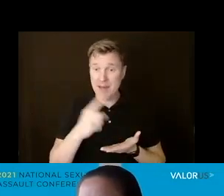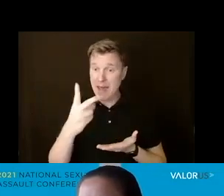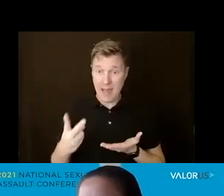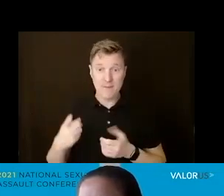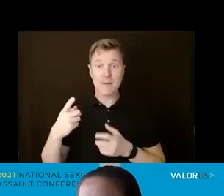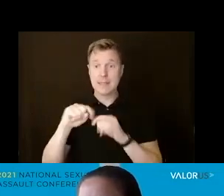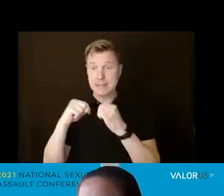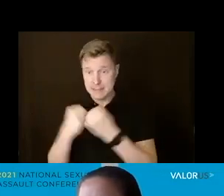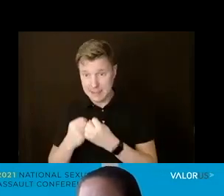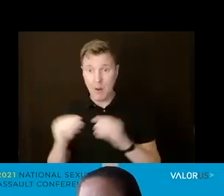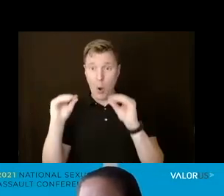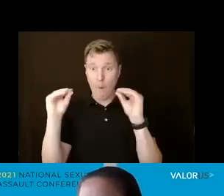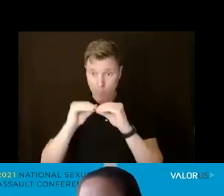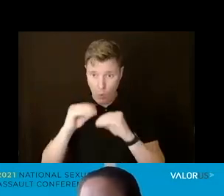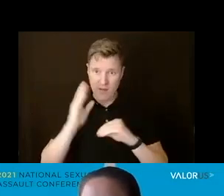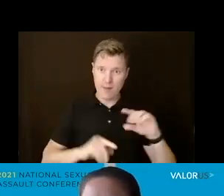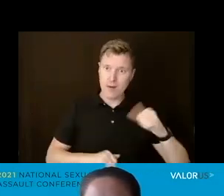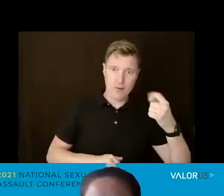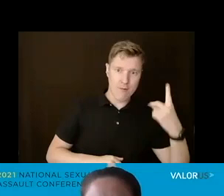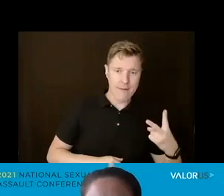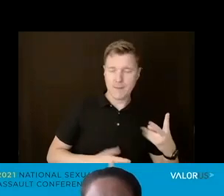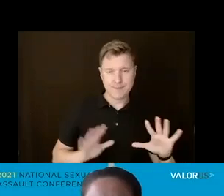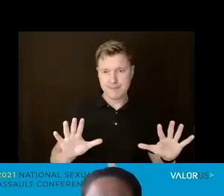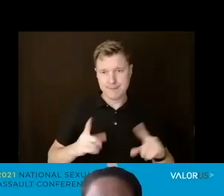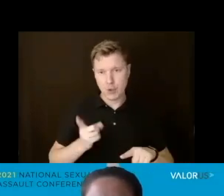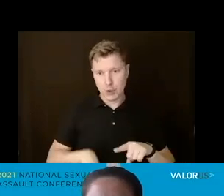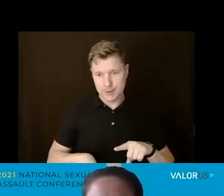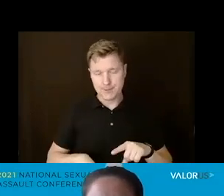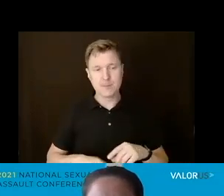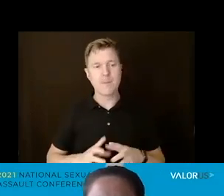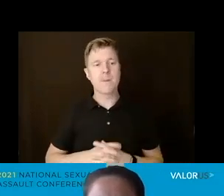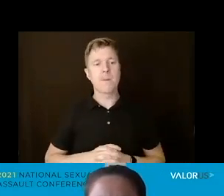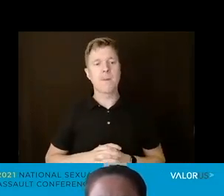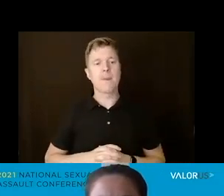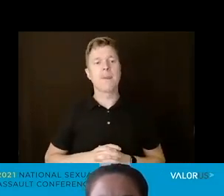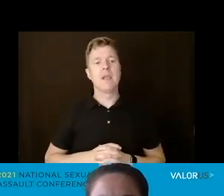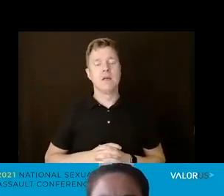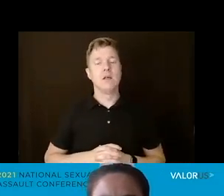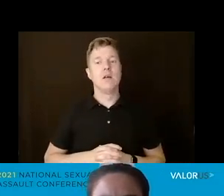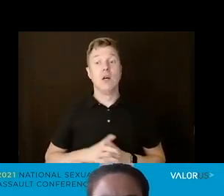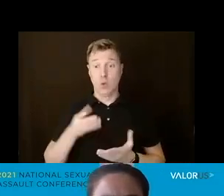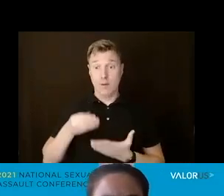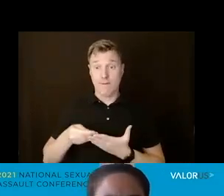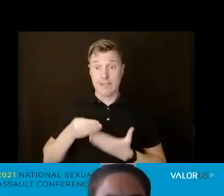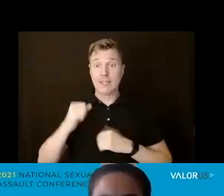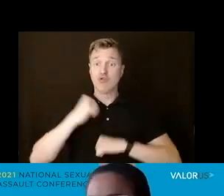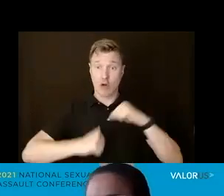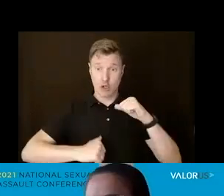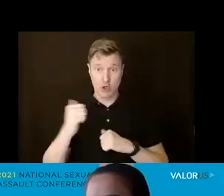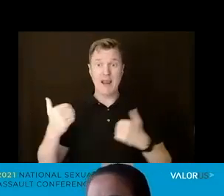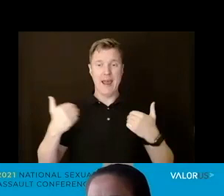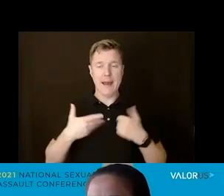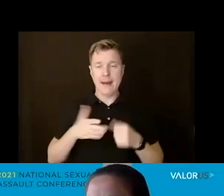than another side of our team. So part of why I wanted to lift up the funding structures, we did have enough